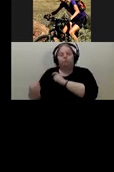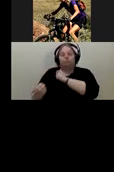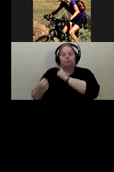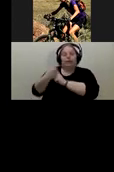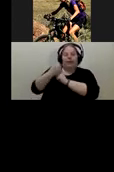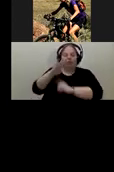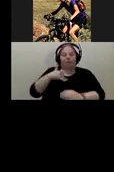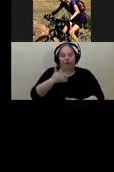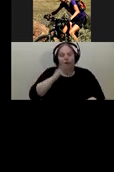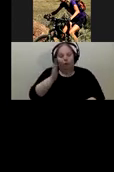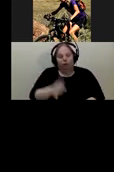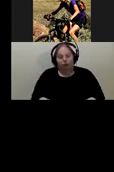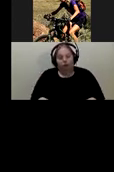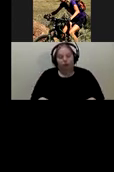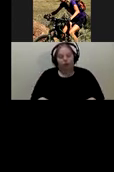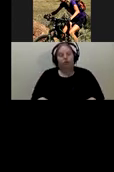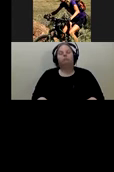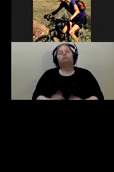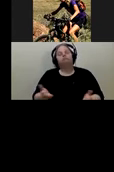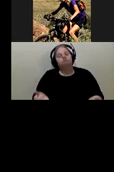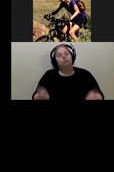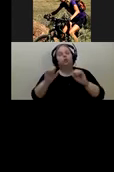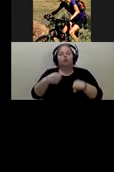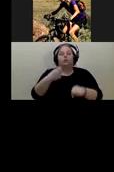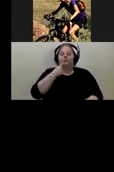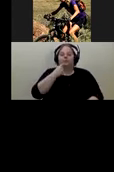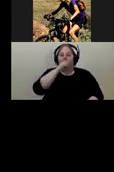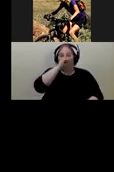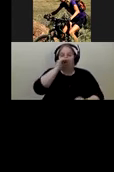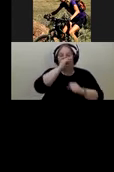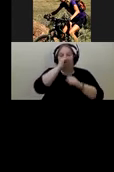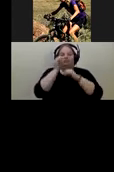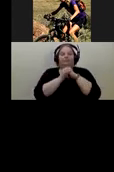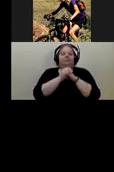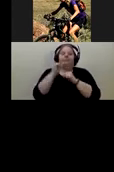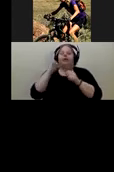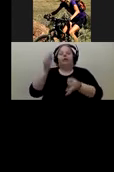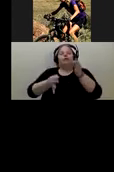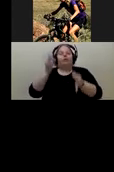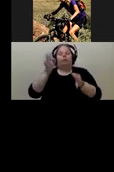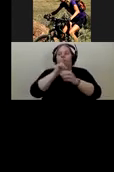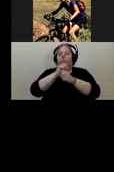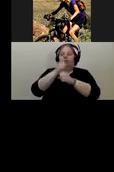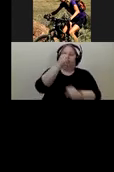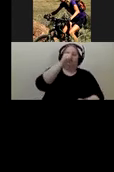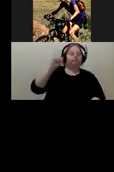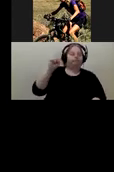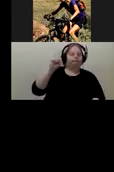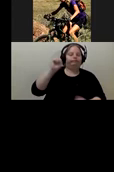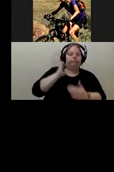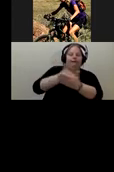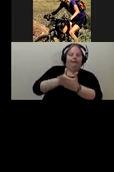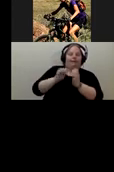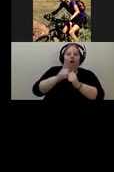them. Now you could argue that, well, I'm going to use my better judgment and I'm really going to fight against the way this made me